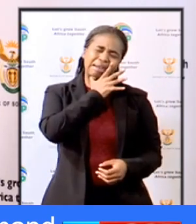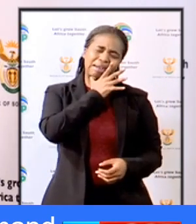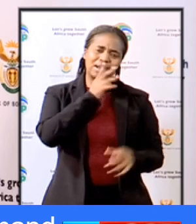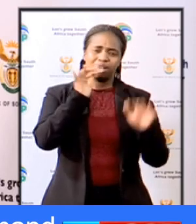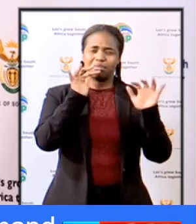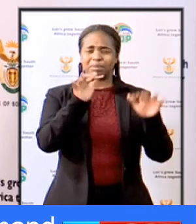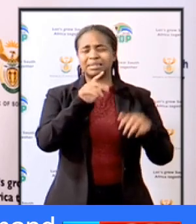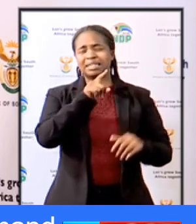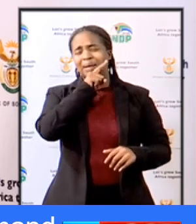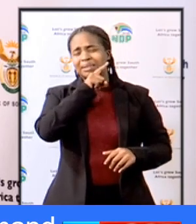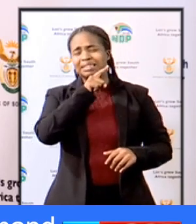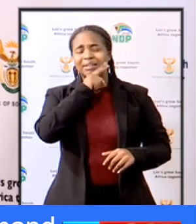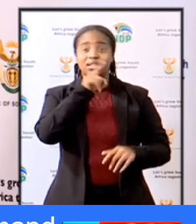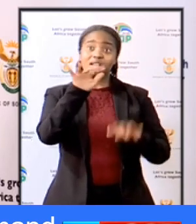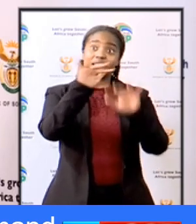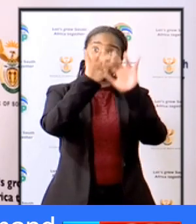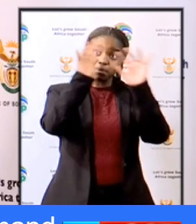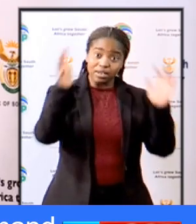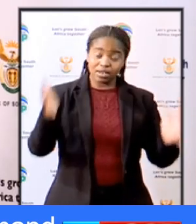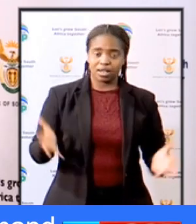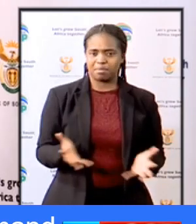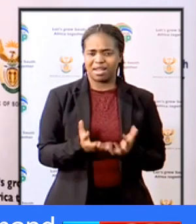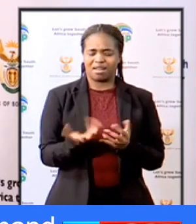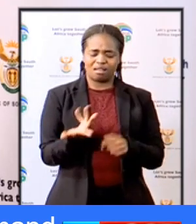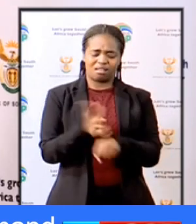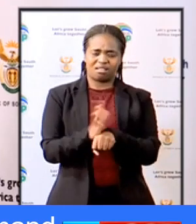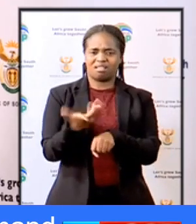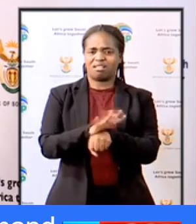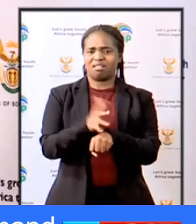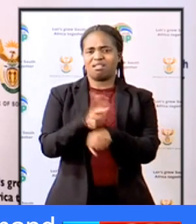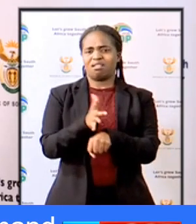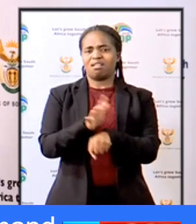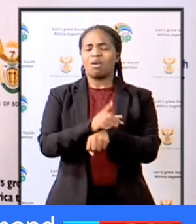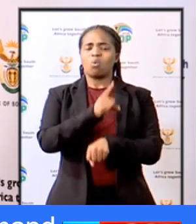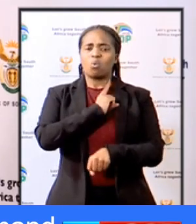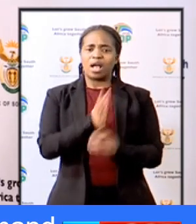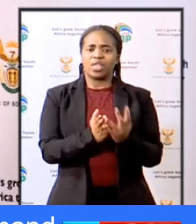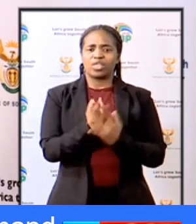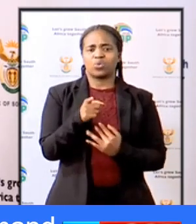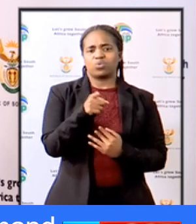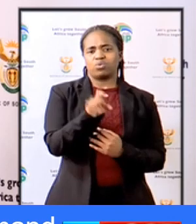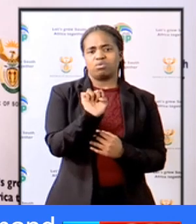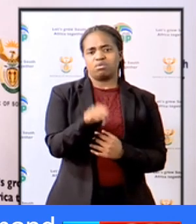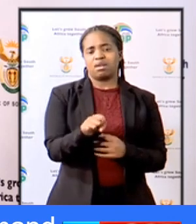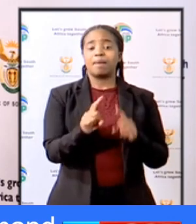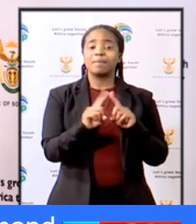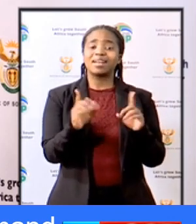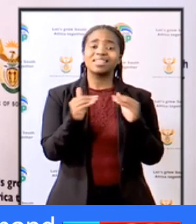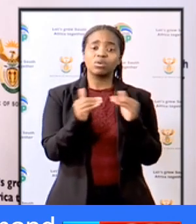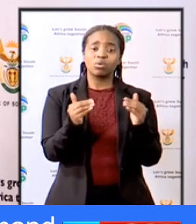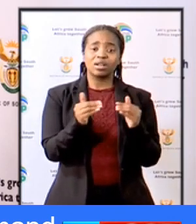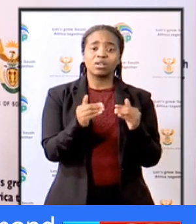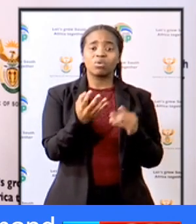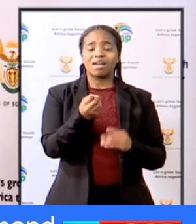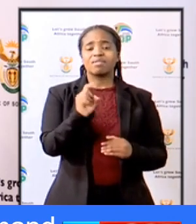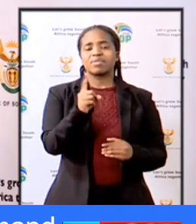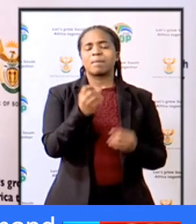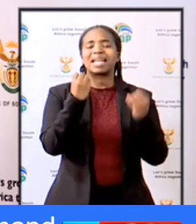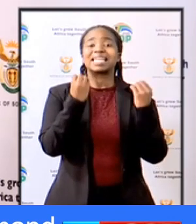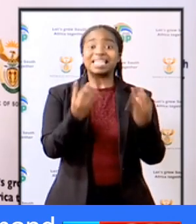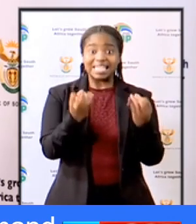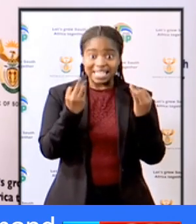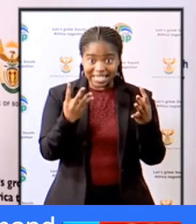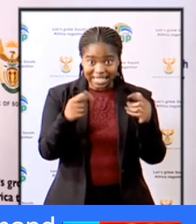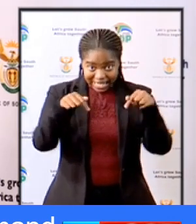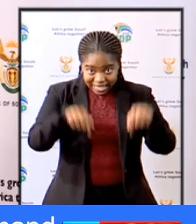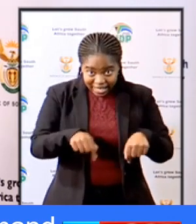thousands and thousands throughout the world have died because of this pandemic. But equally, we have got many people in